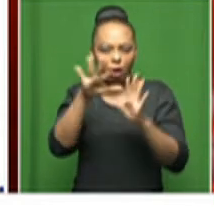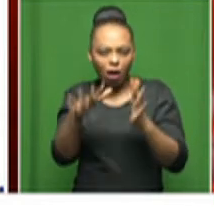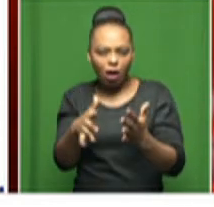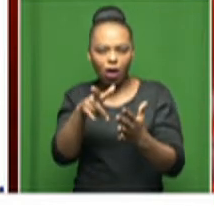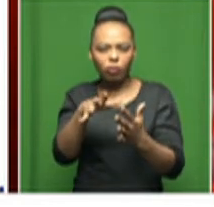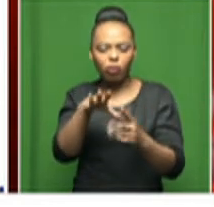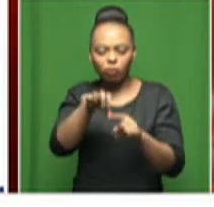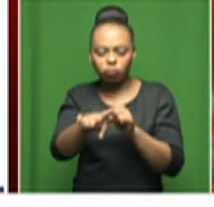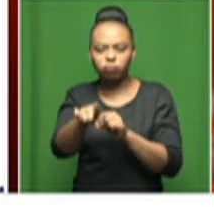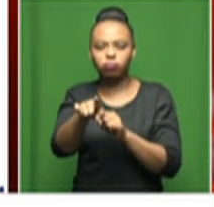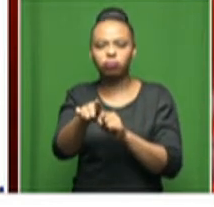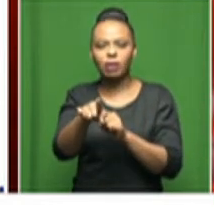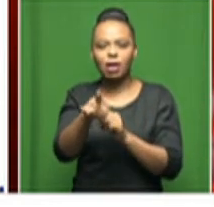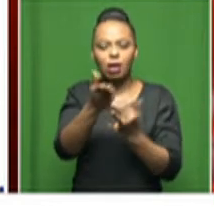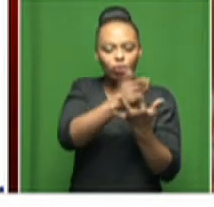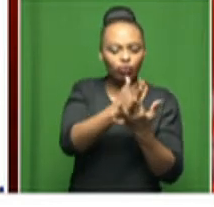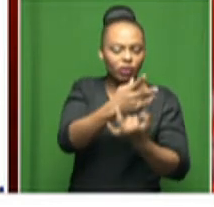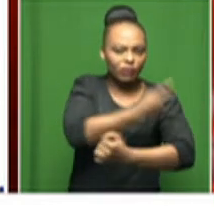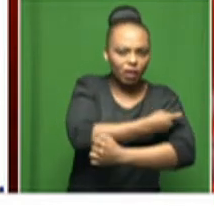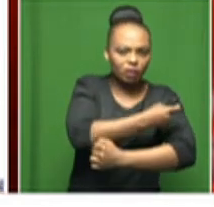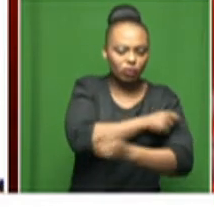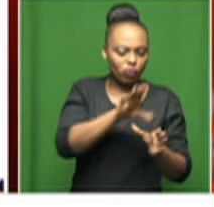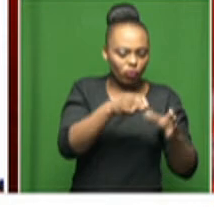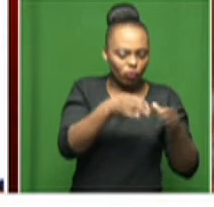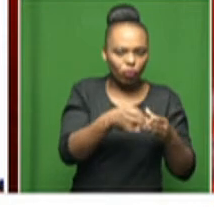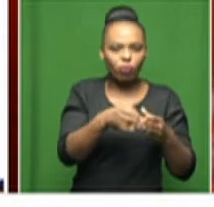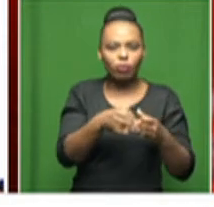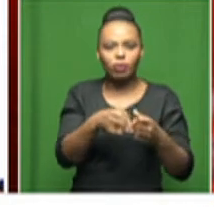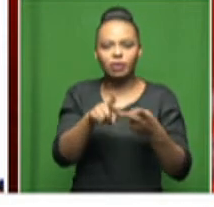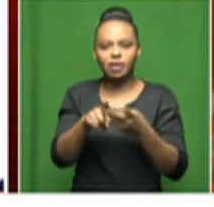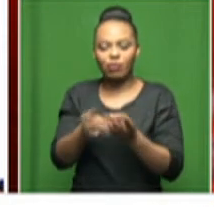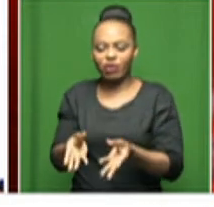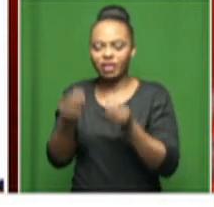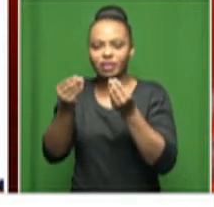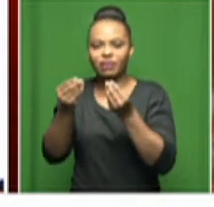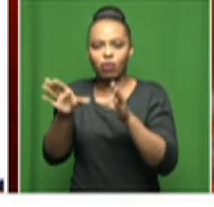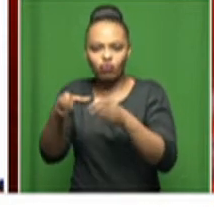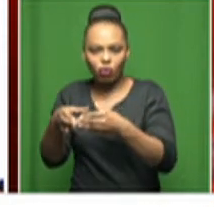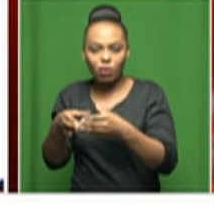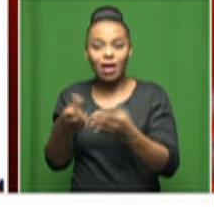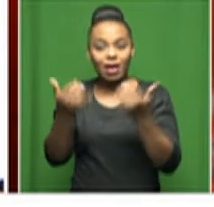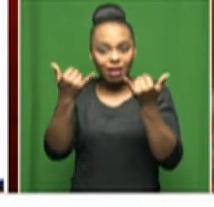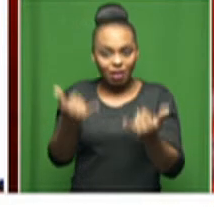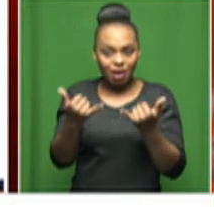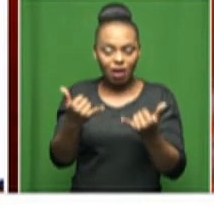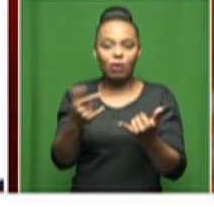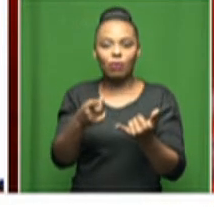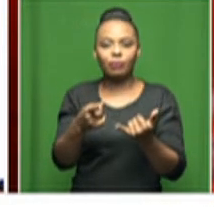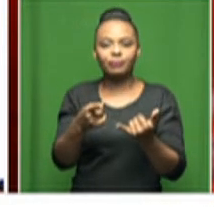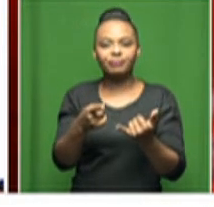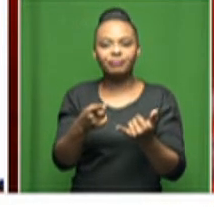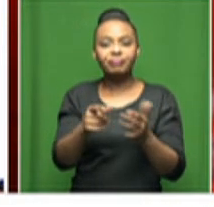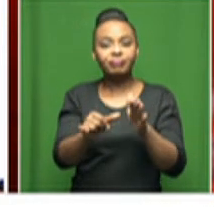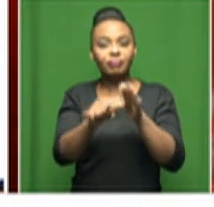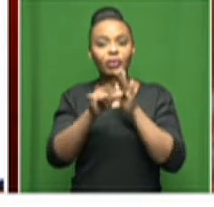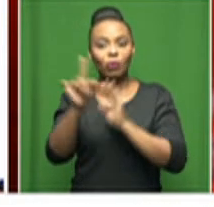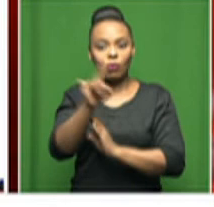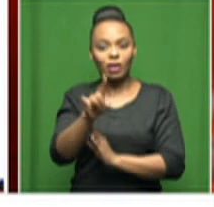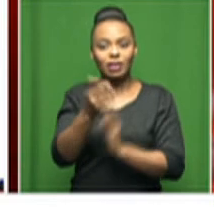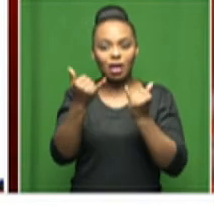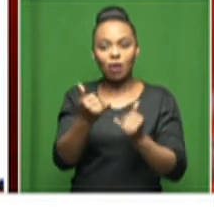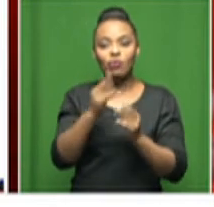accumulation between the vaccine group and the placebo group. And consequently, the bottom line in terms of